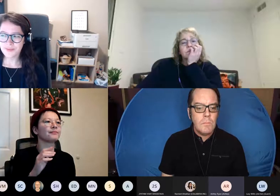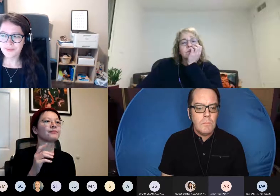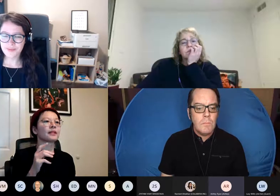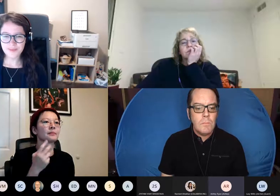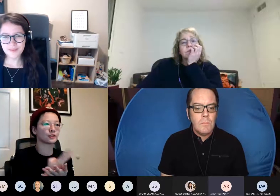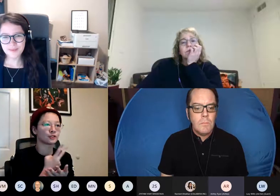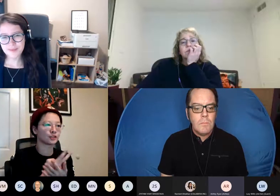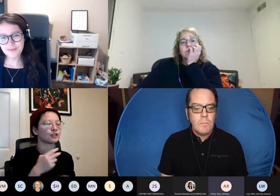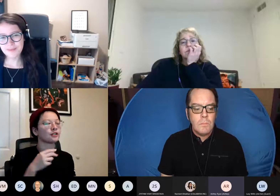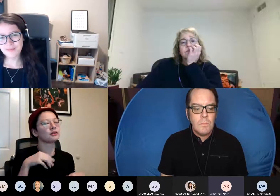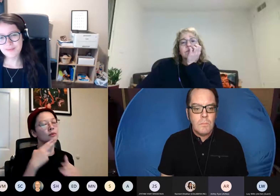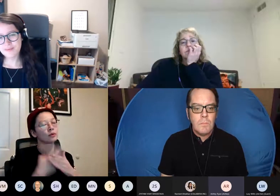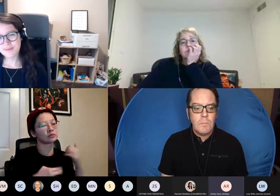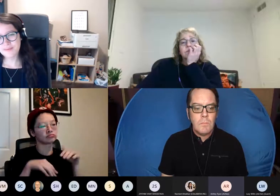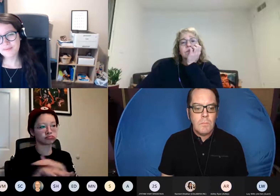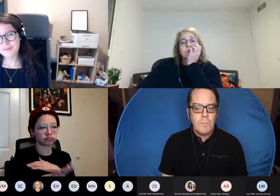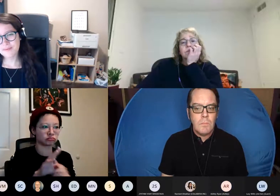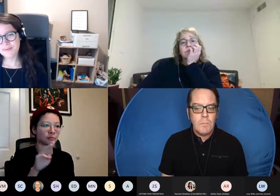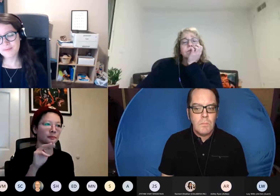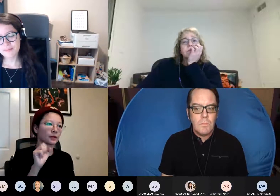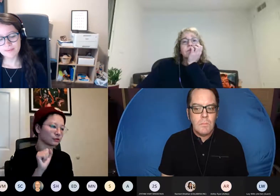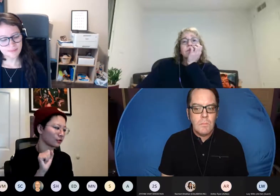together. We both